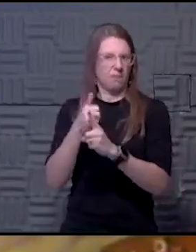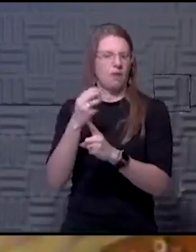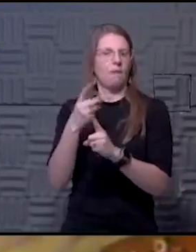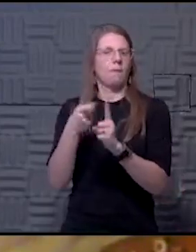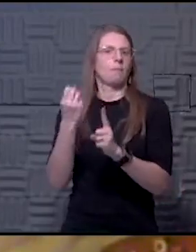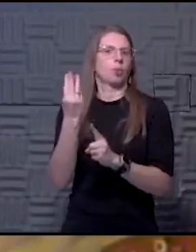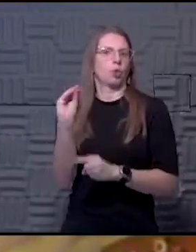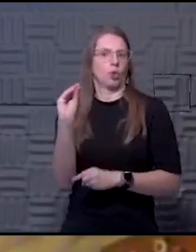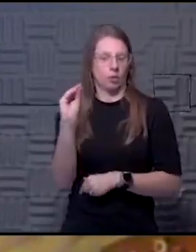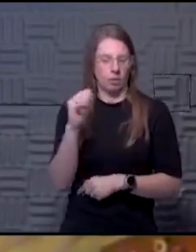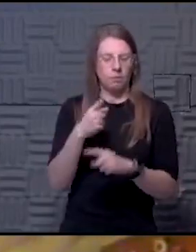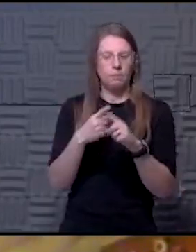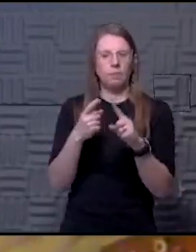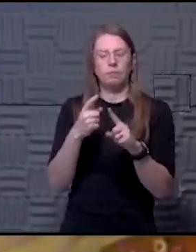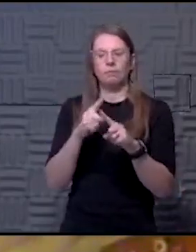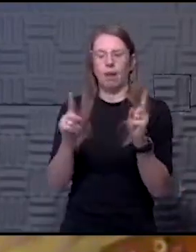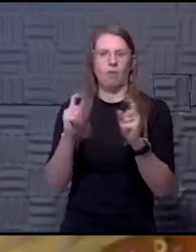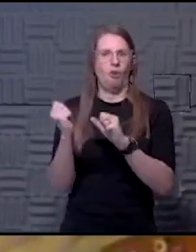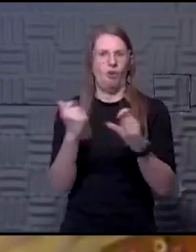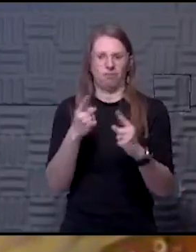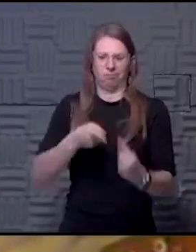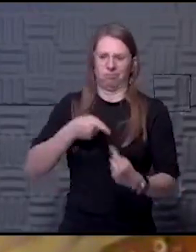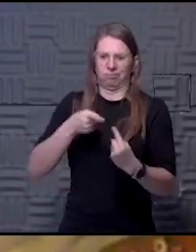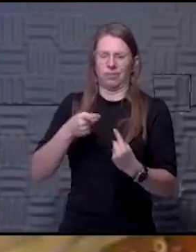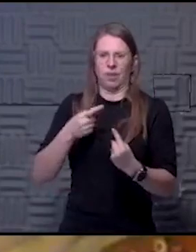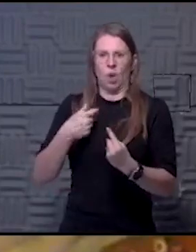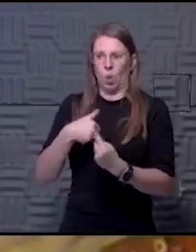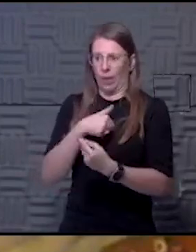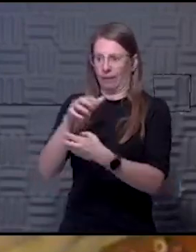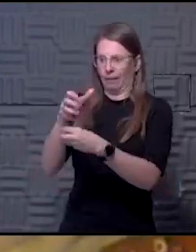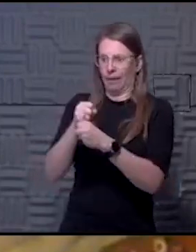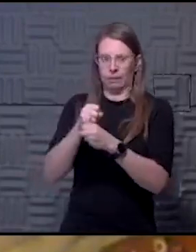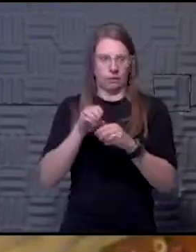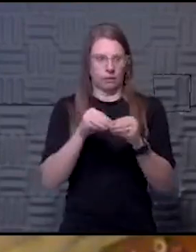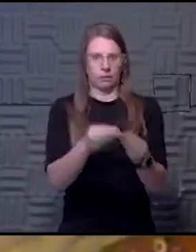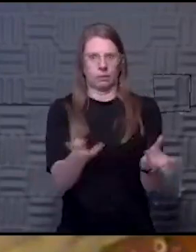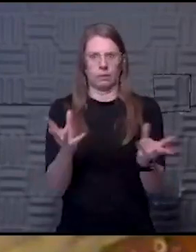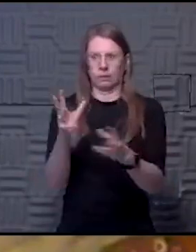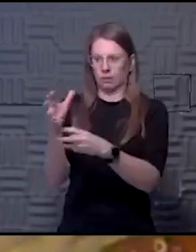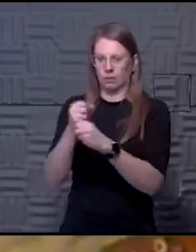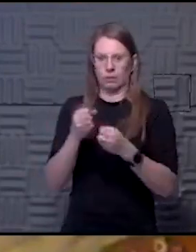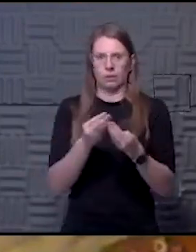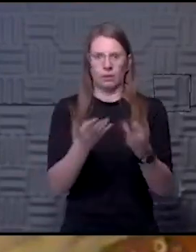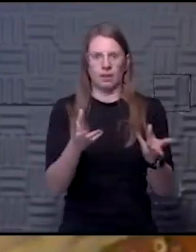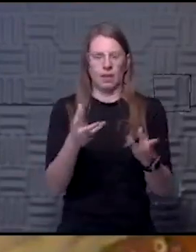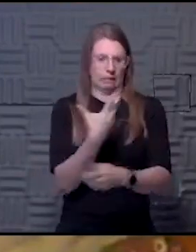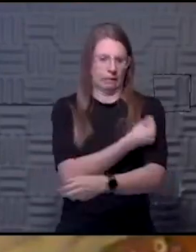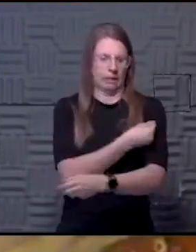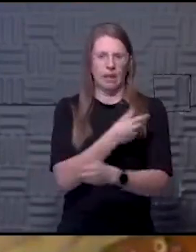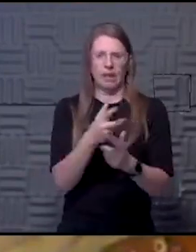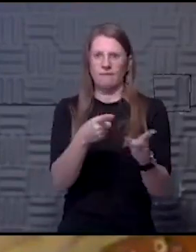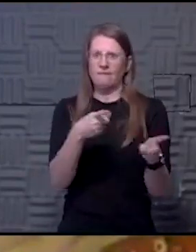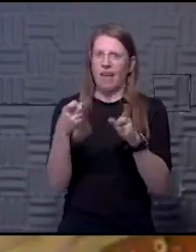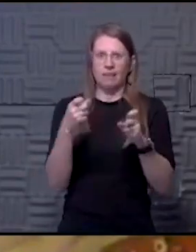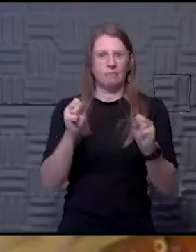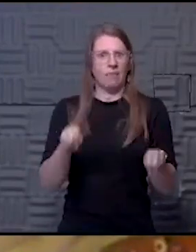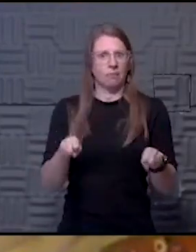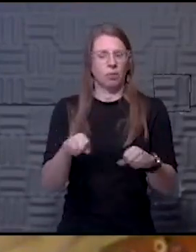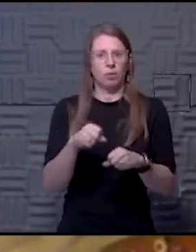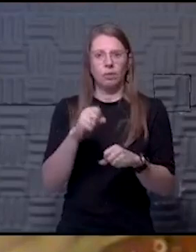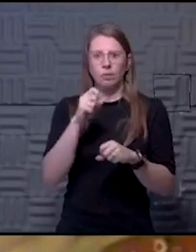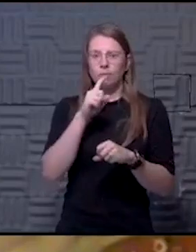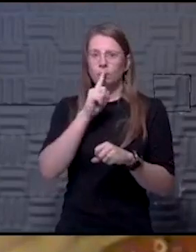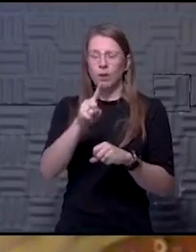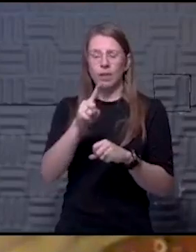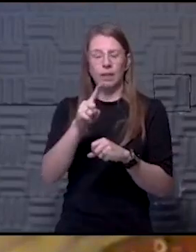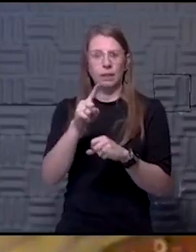been a struggle. And it's all the supply side. We push it right out and administer it as quickly as we can, but it's just a trickling